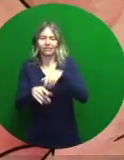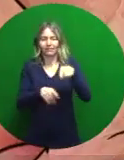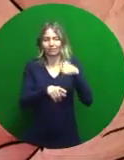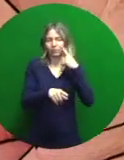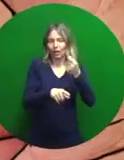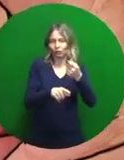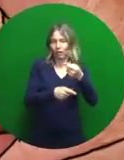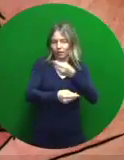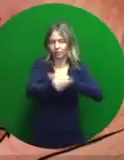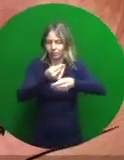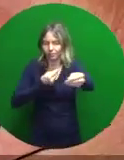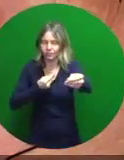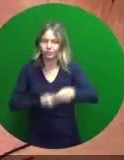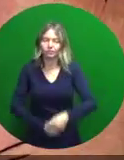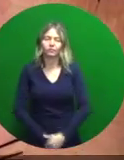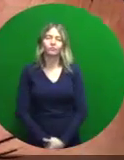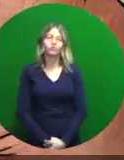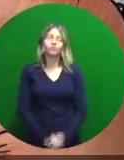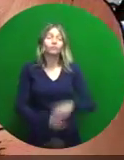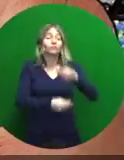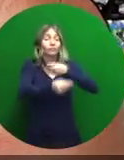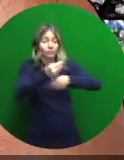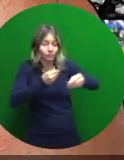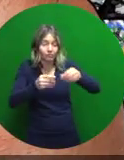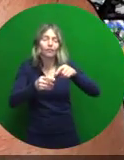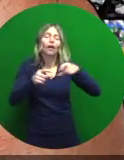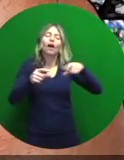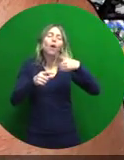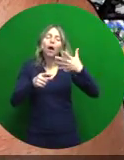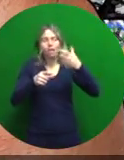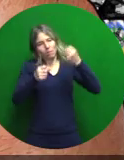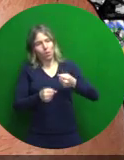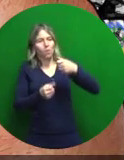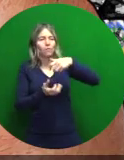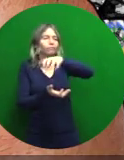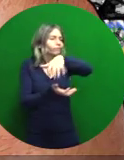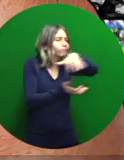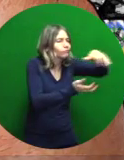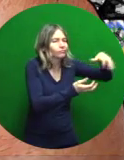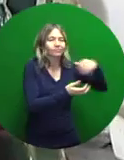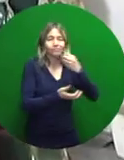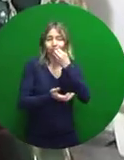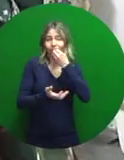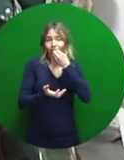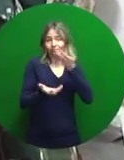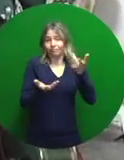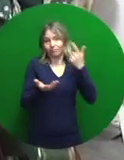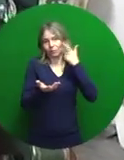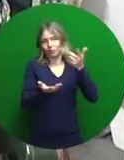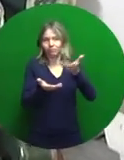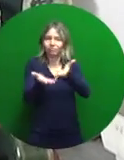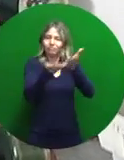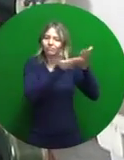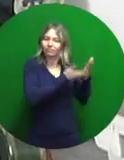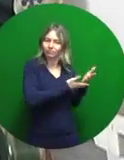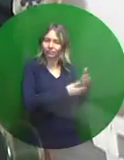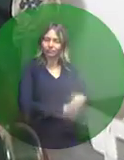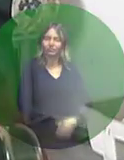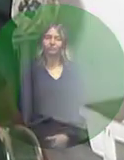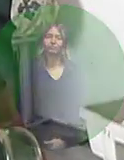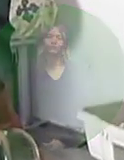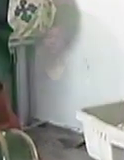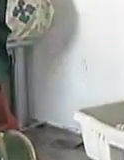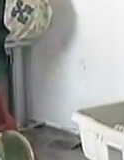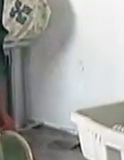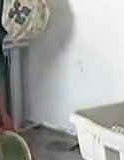little sticks. They would be using them to trade their food with. Okay. Linya ko mangitolo, may linya